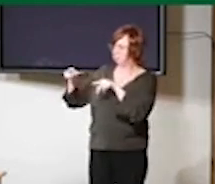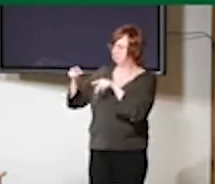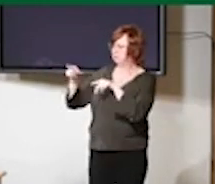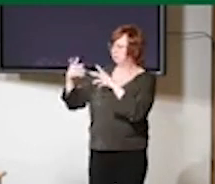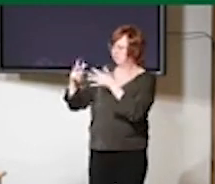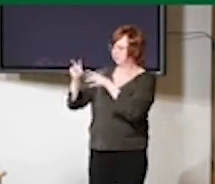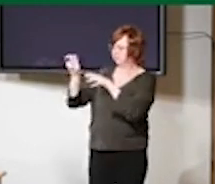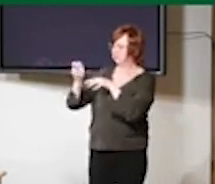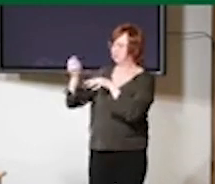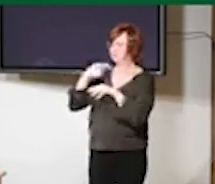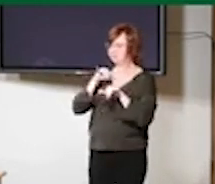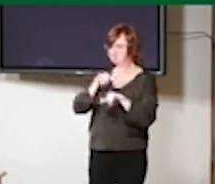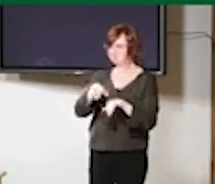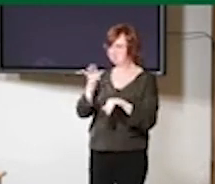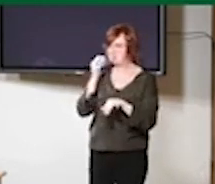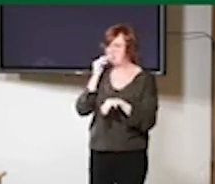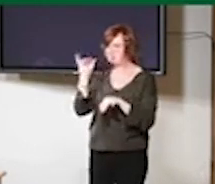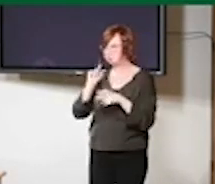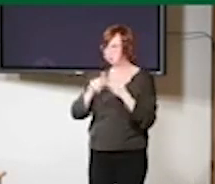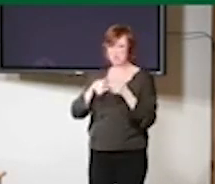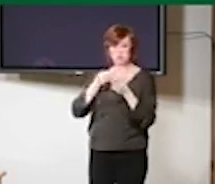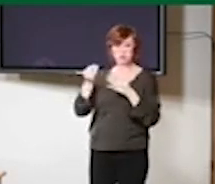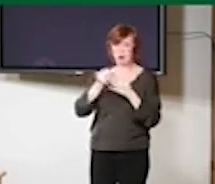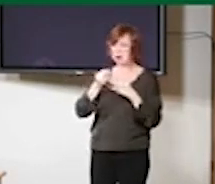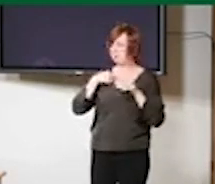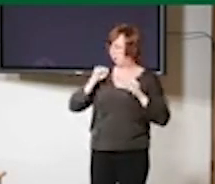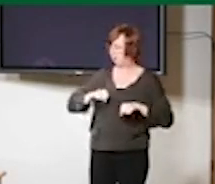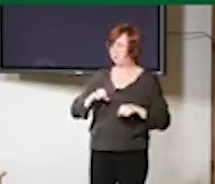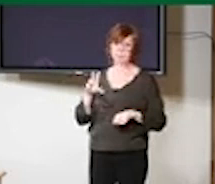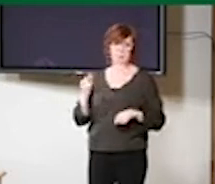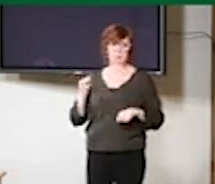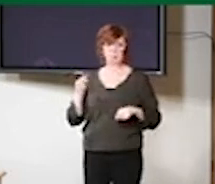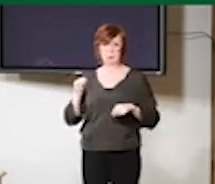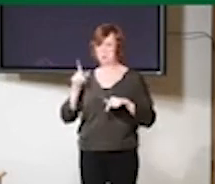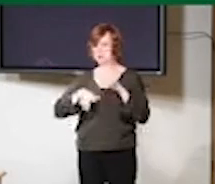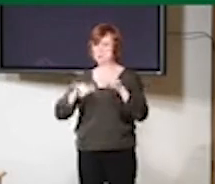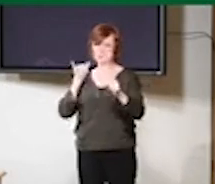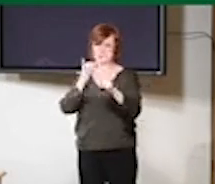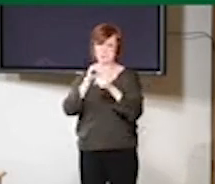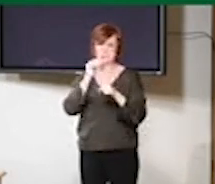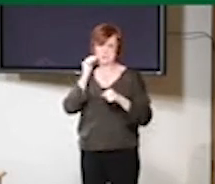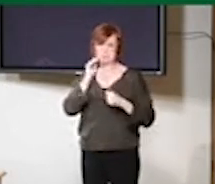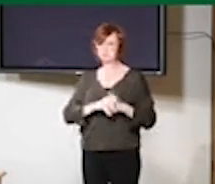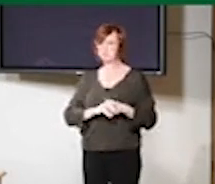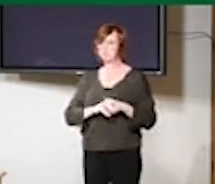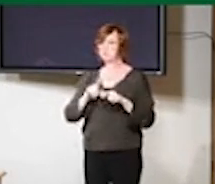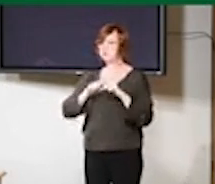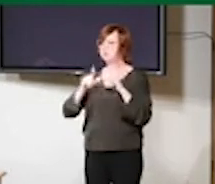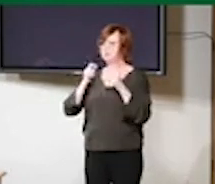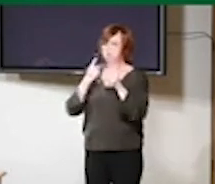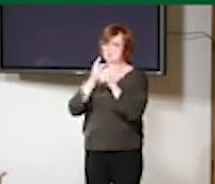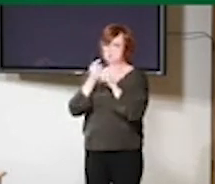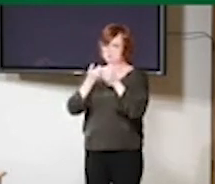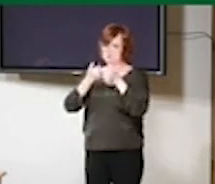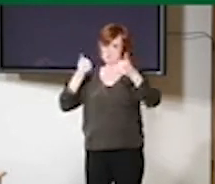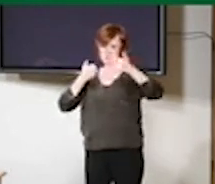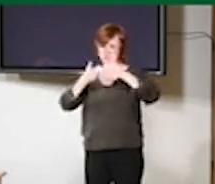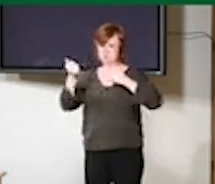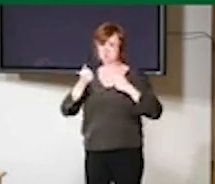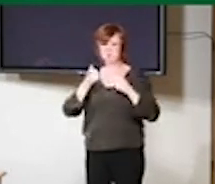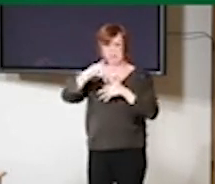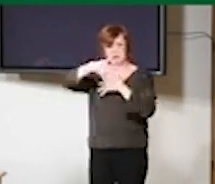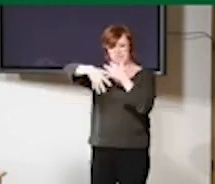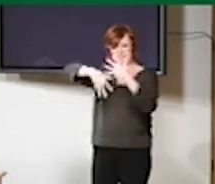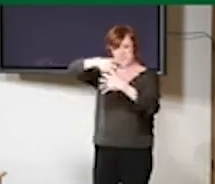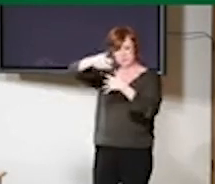physical distancing is essential. Remaining connected socially, but being physically distant.